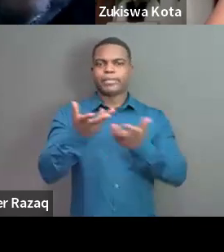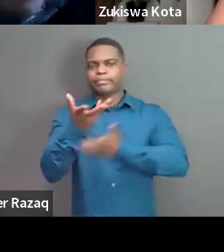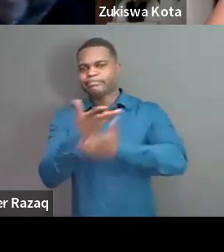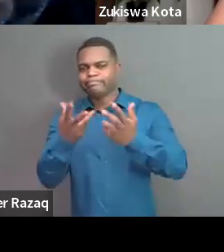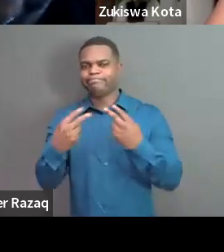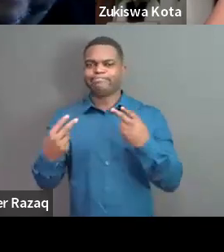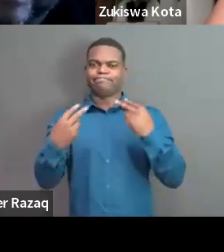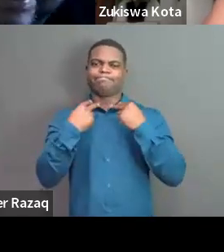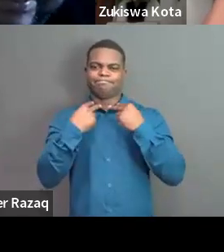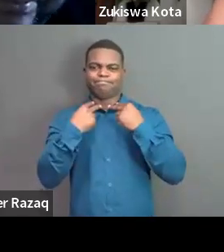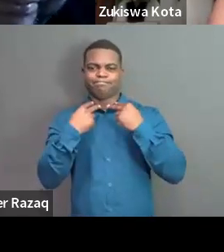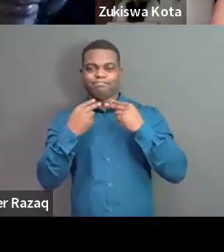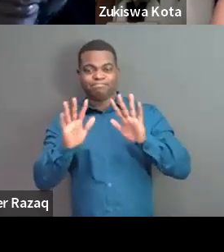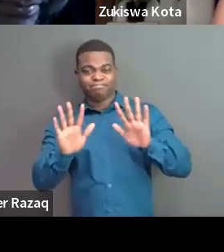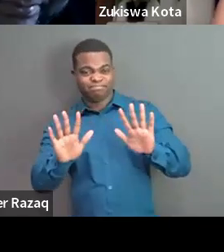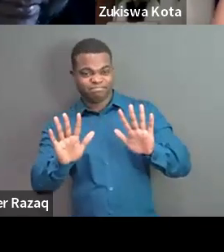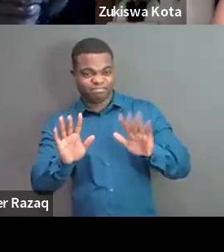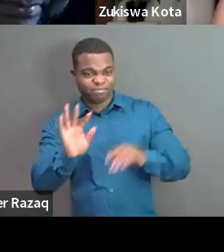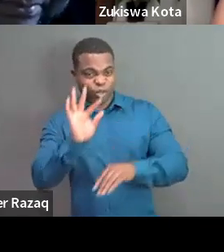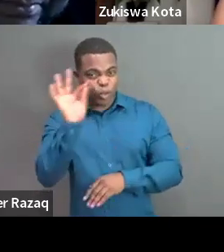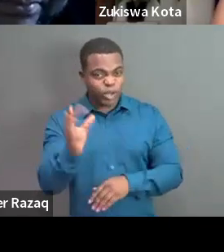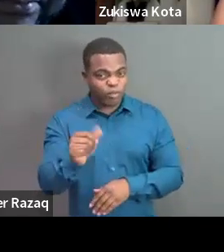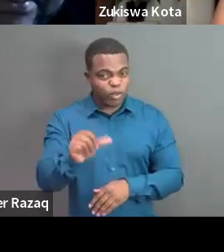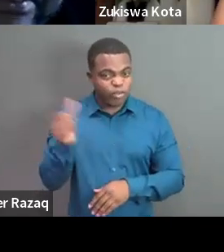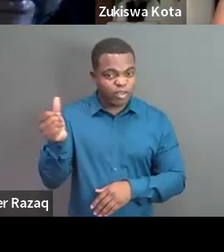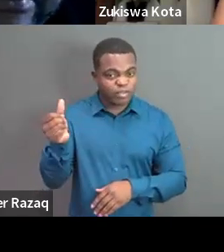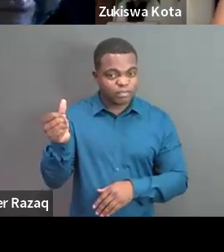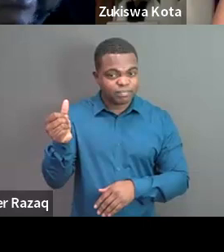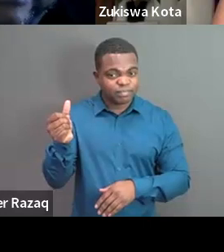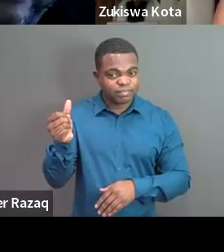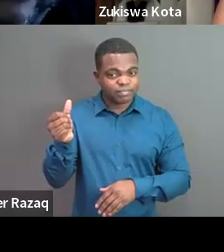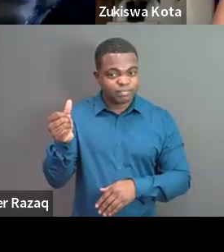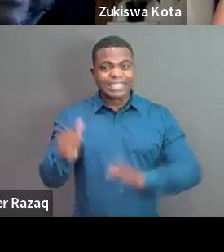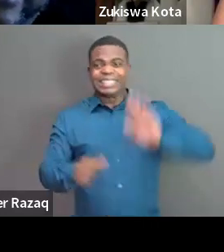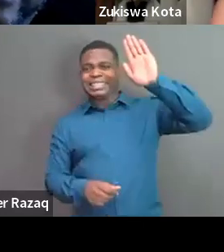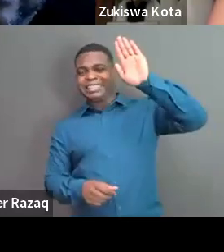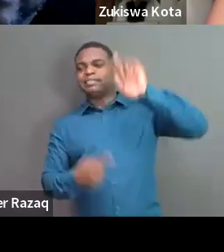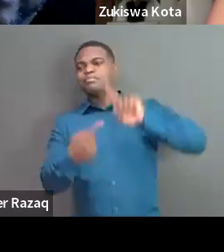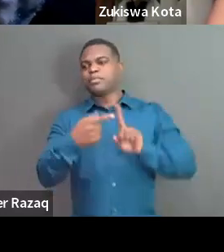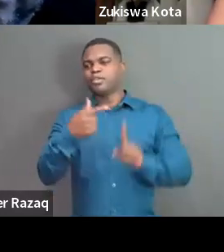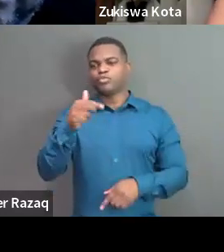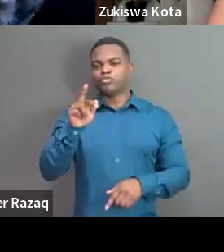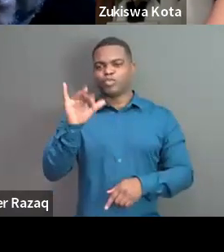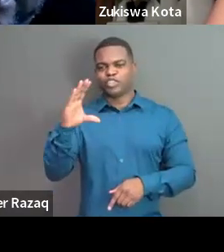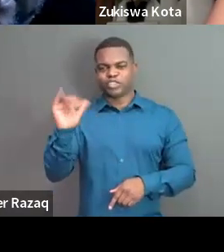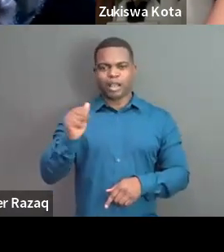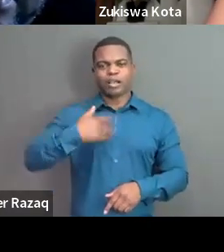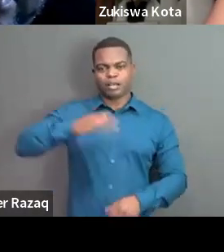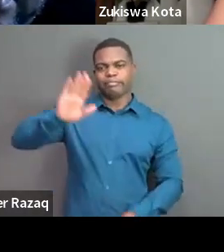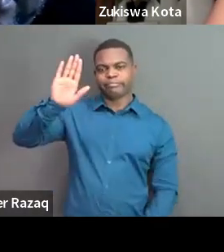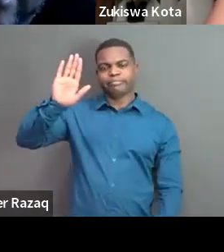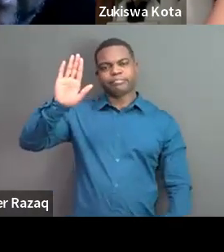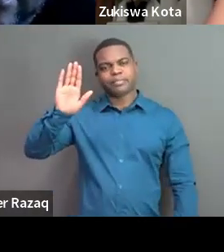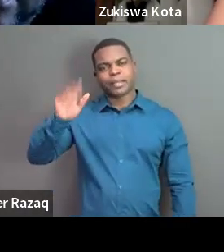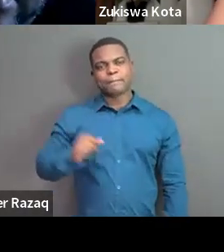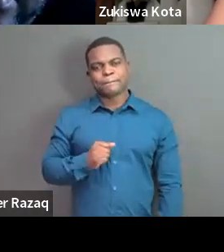I'll go. I mean, maybe just to create intersections in the conversation. You know, while we talk